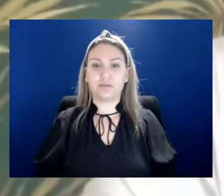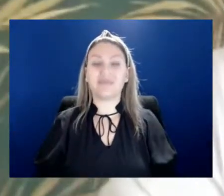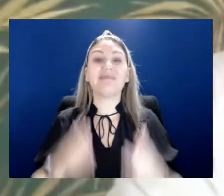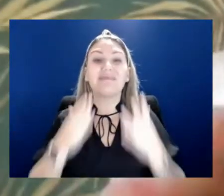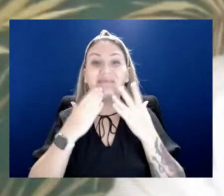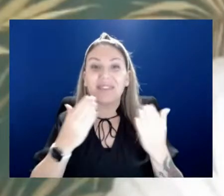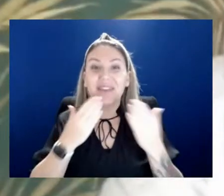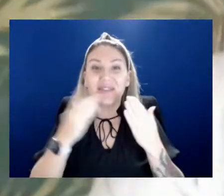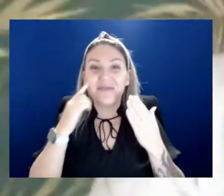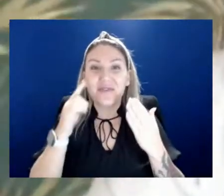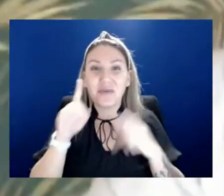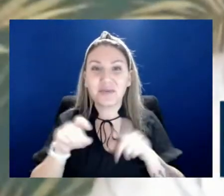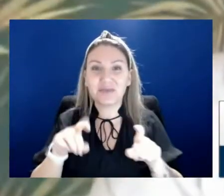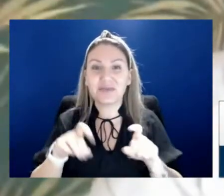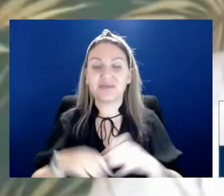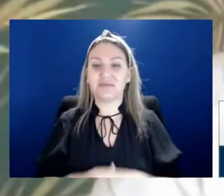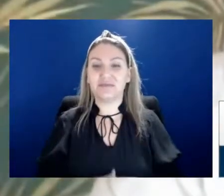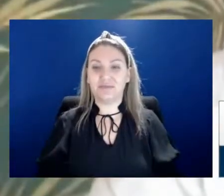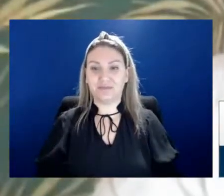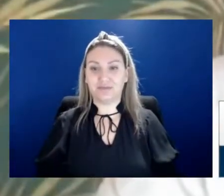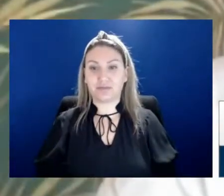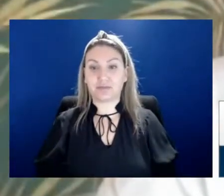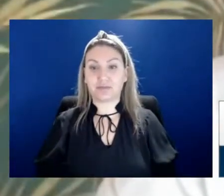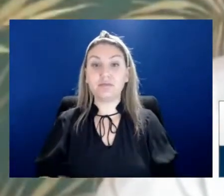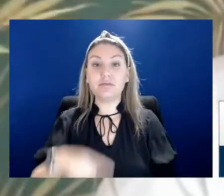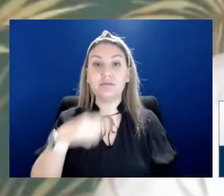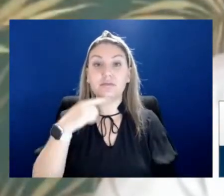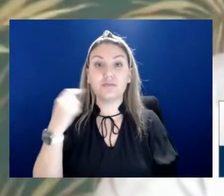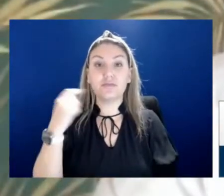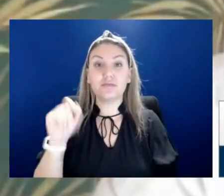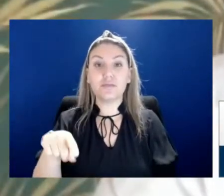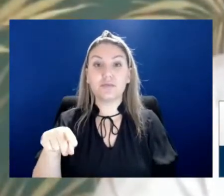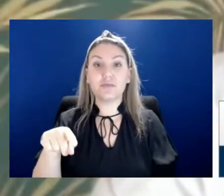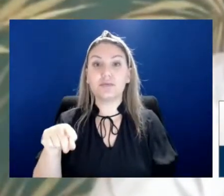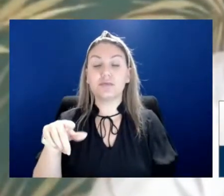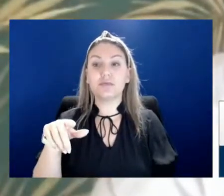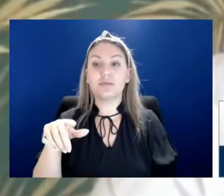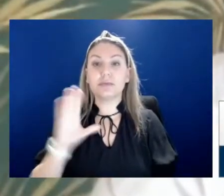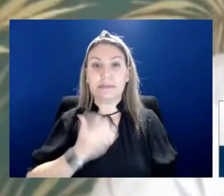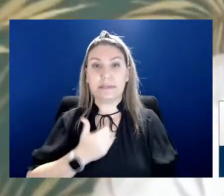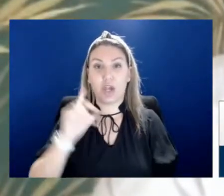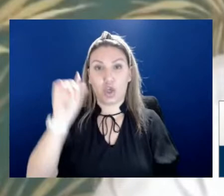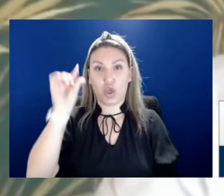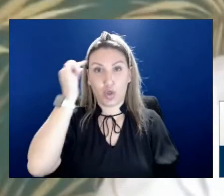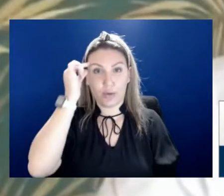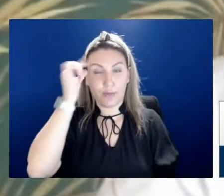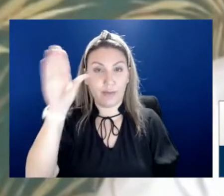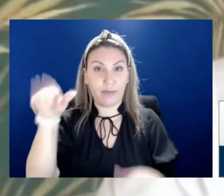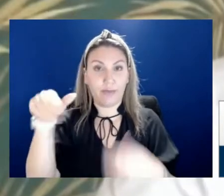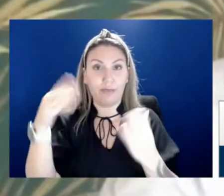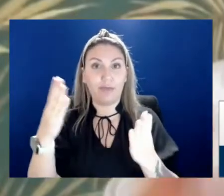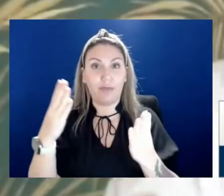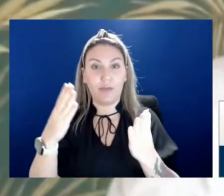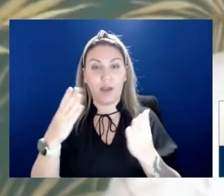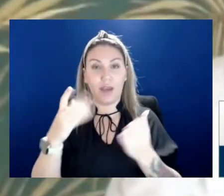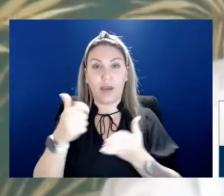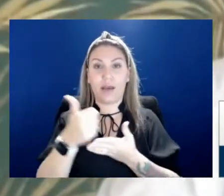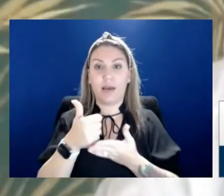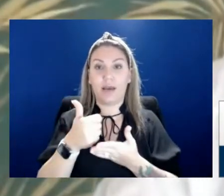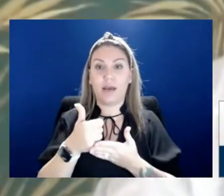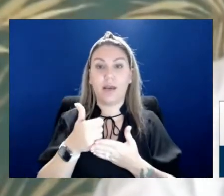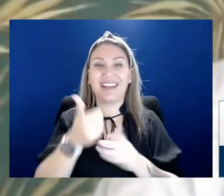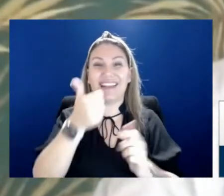questions. In Ukraine, our government it's provide to help to